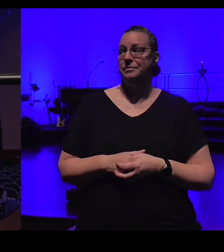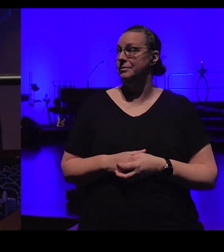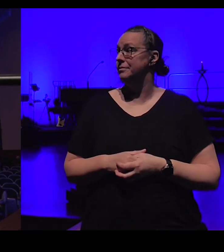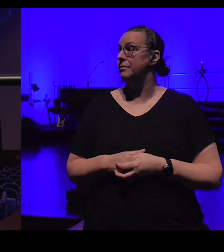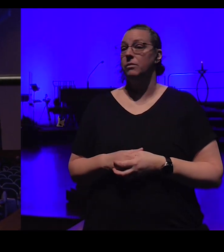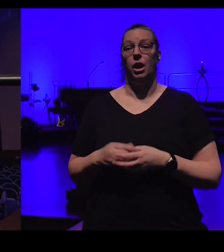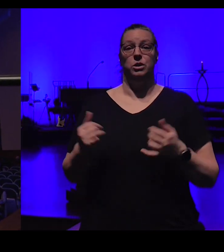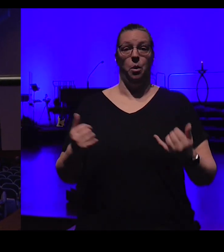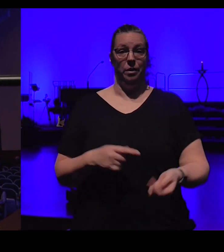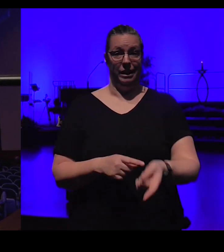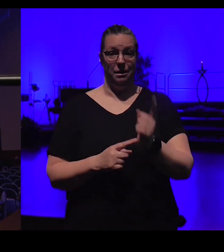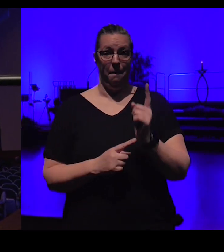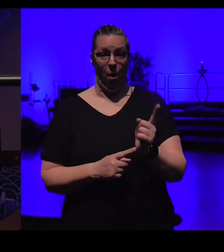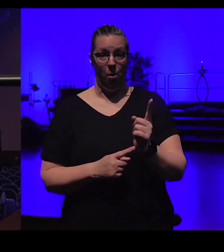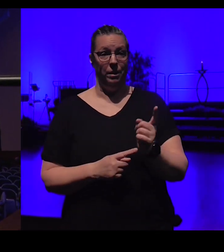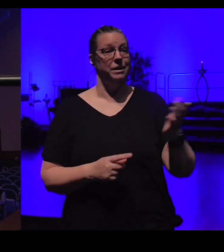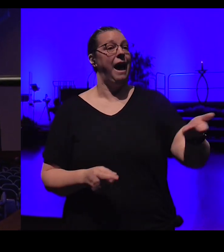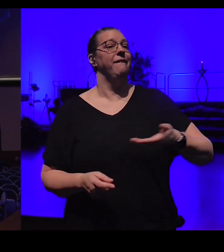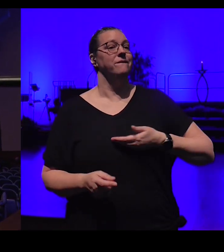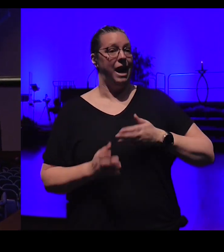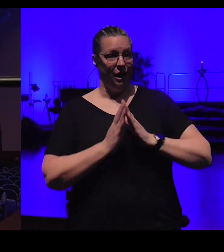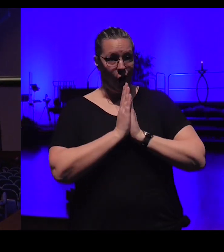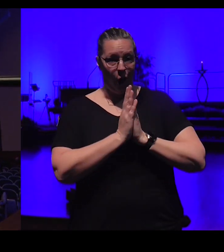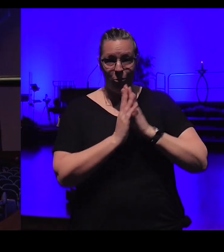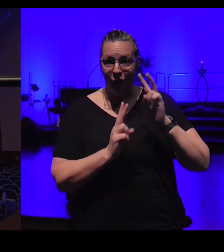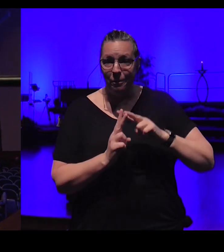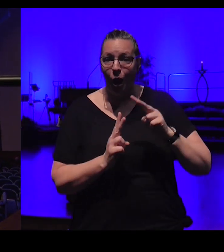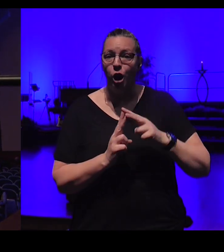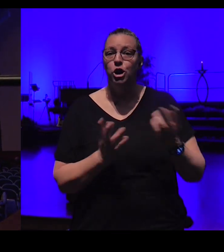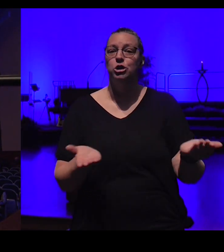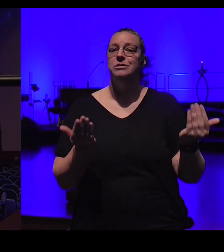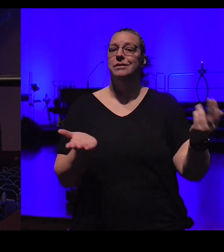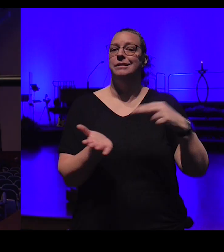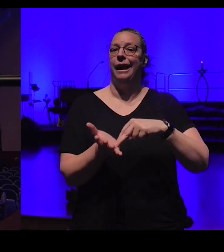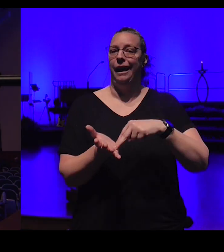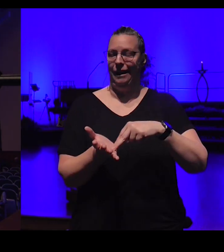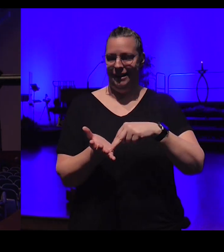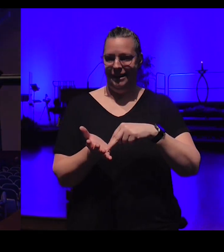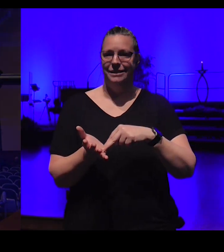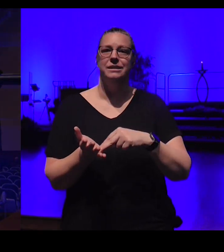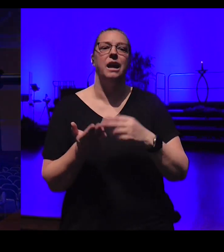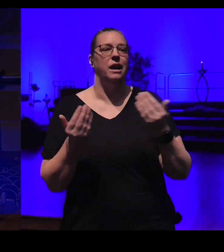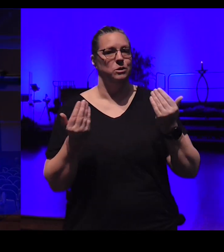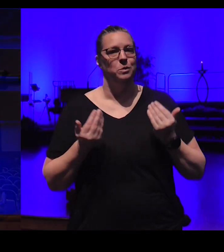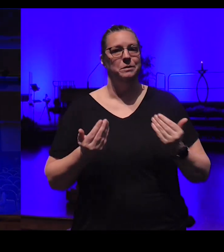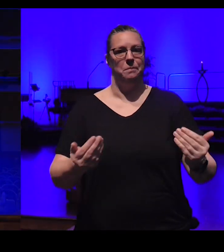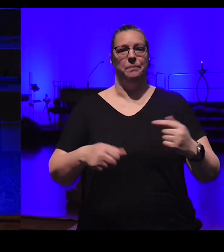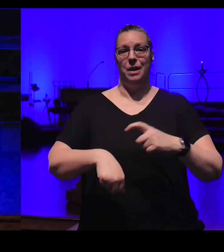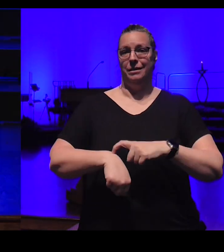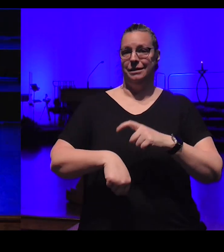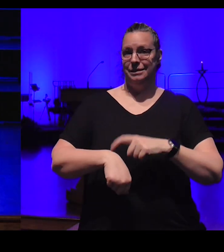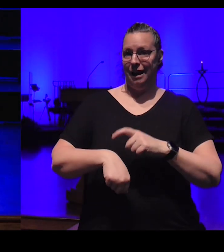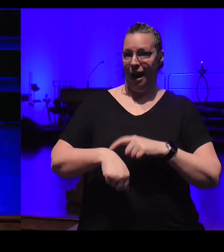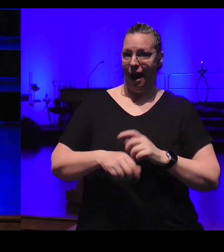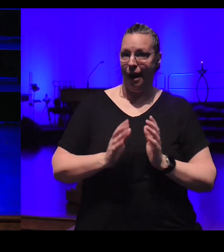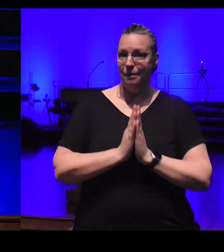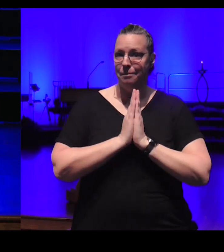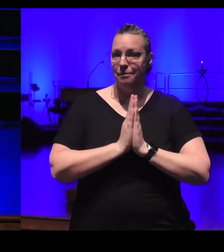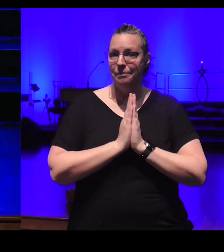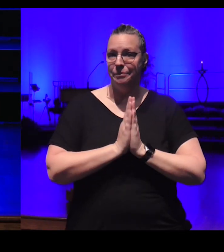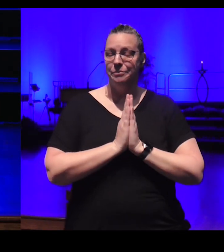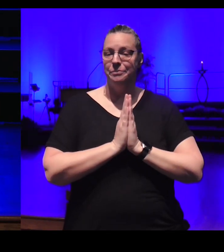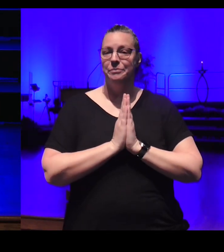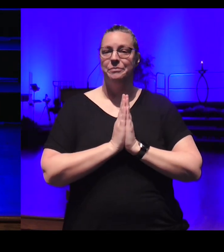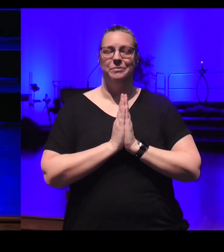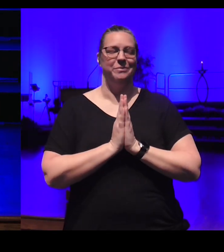And so in this moment, I invite the practitioners in the room to stand with me as we move into this